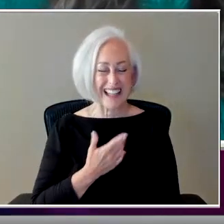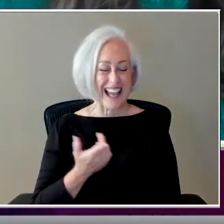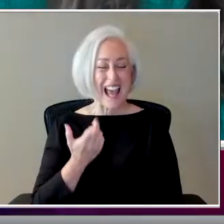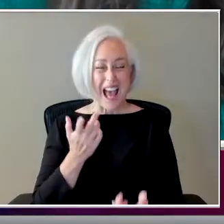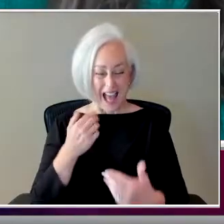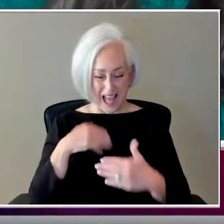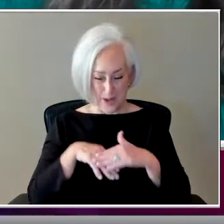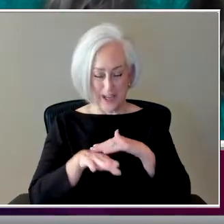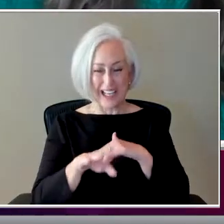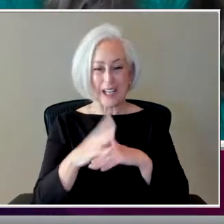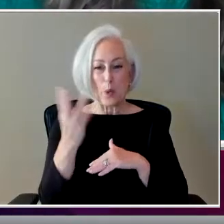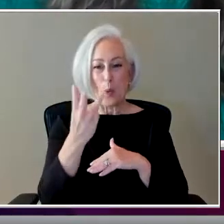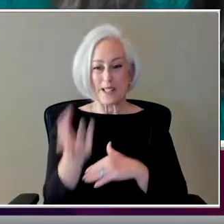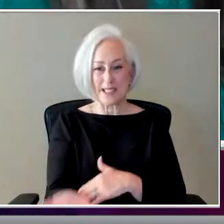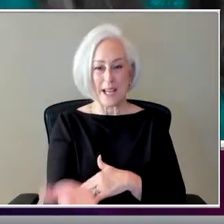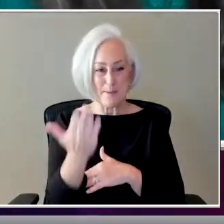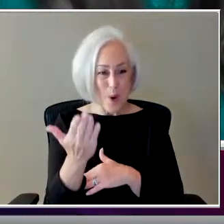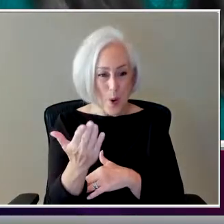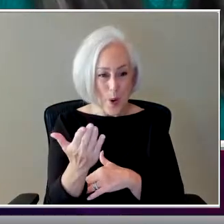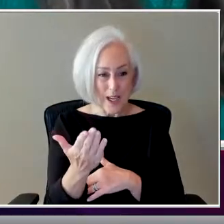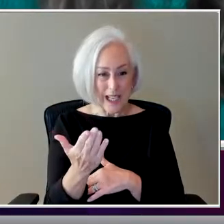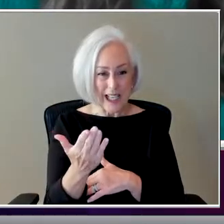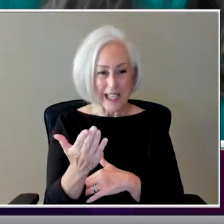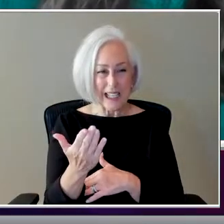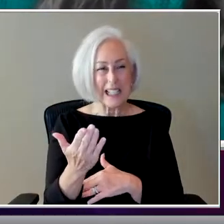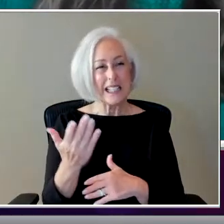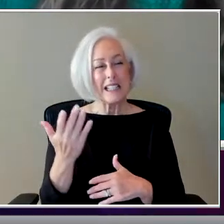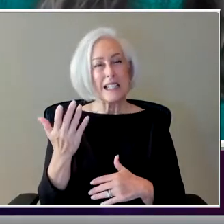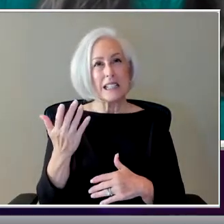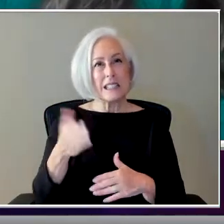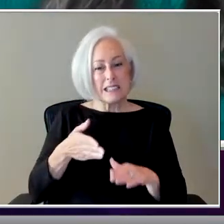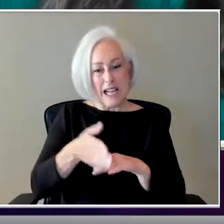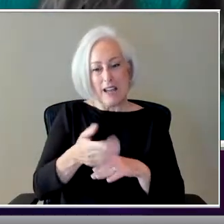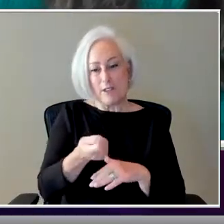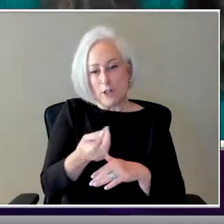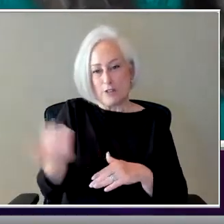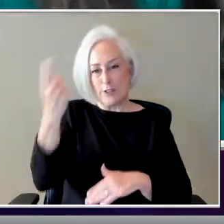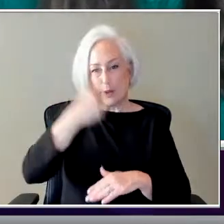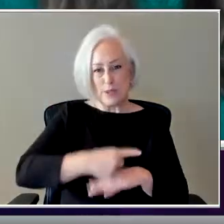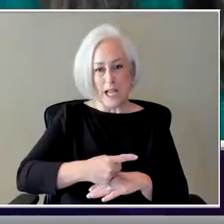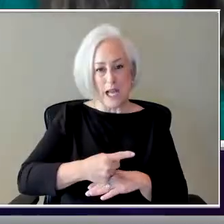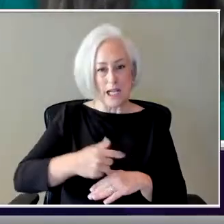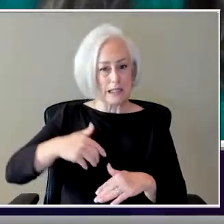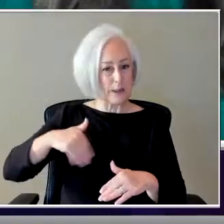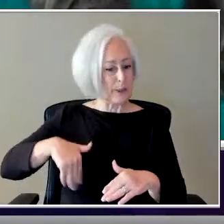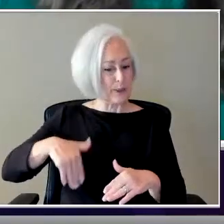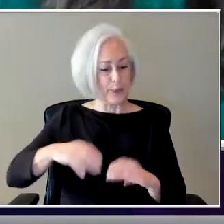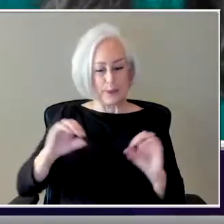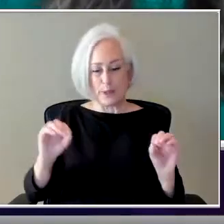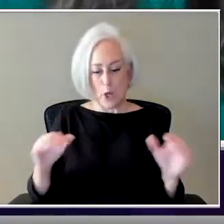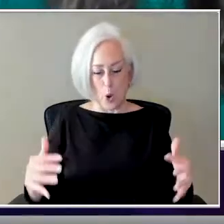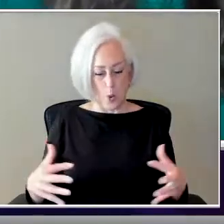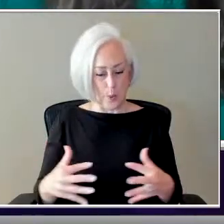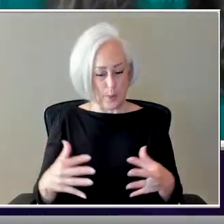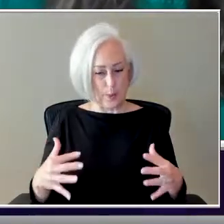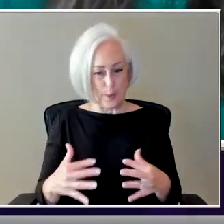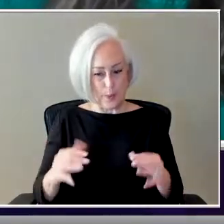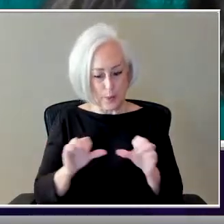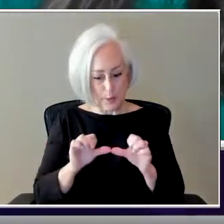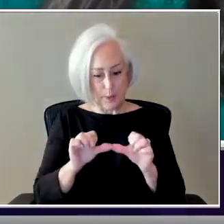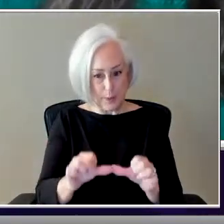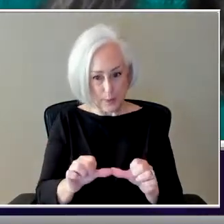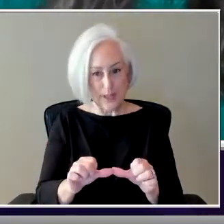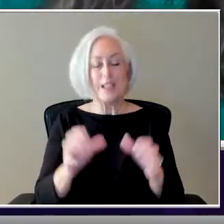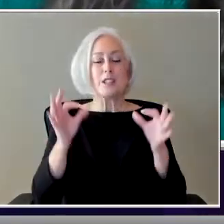on a Wednesday morning. After a couple of days, though, I hadn't progressed any, so we did end up doing a C-section Friday